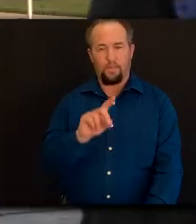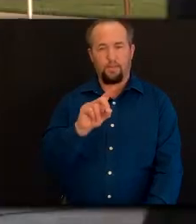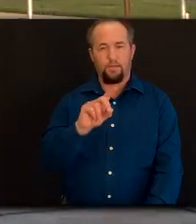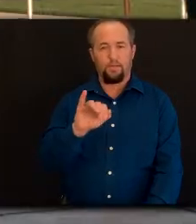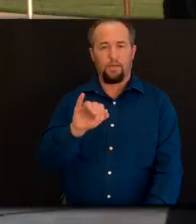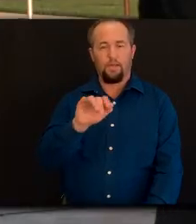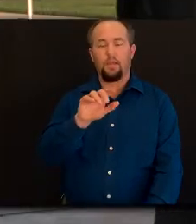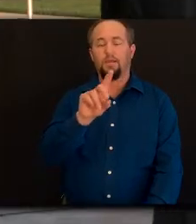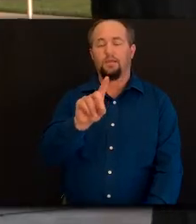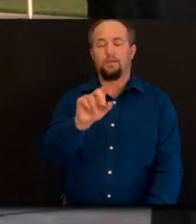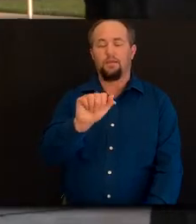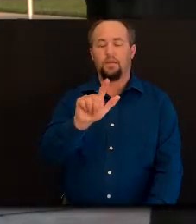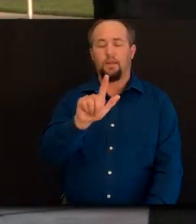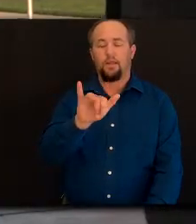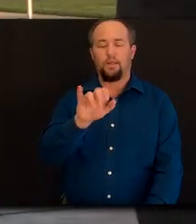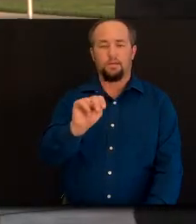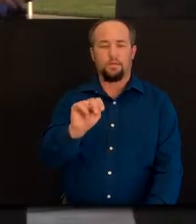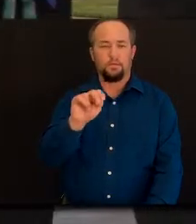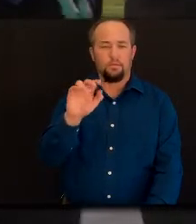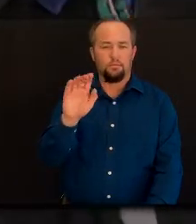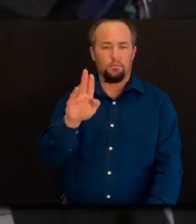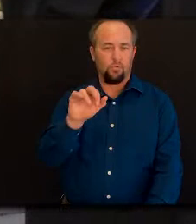Dalen A. Brown.